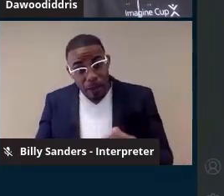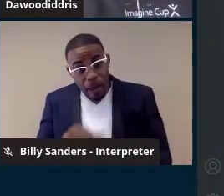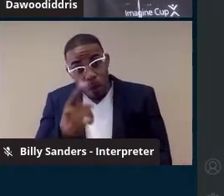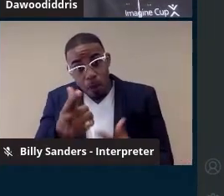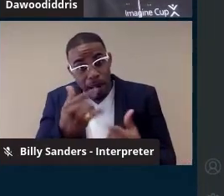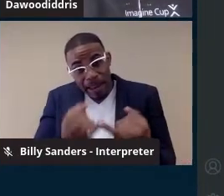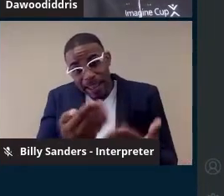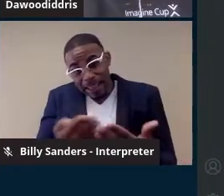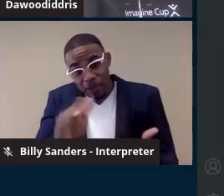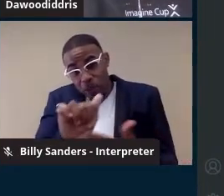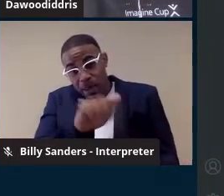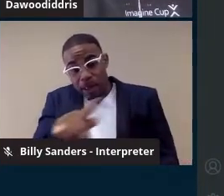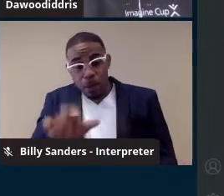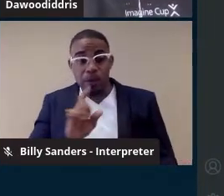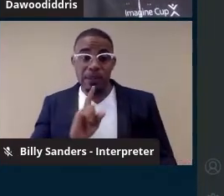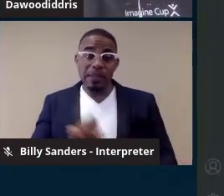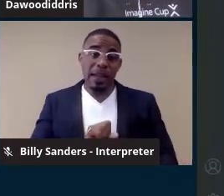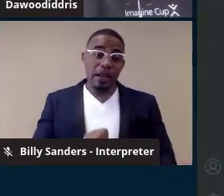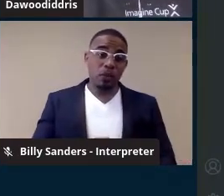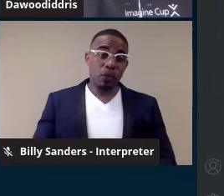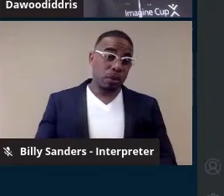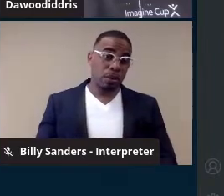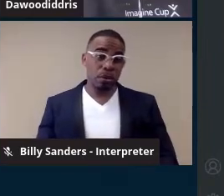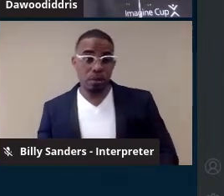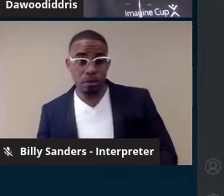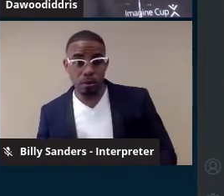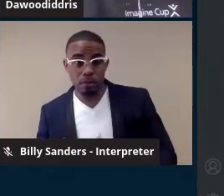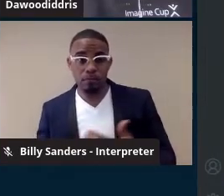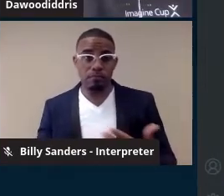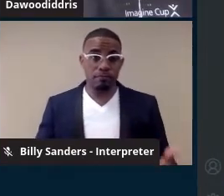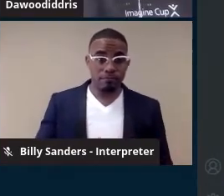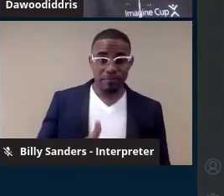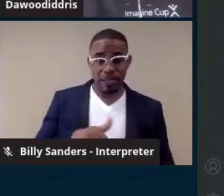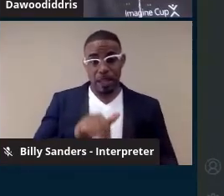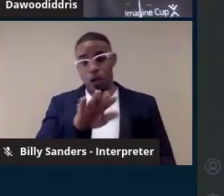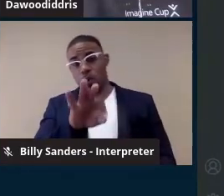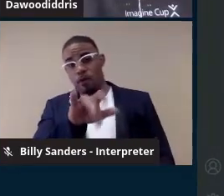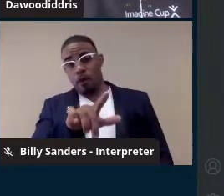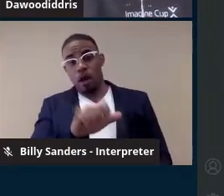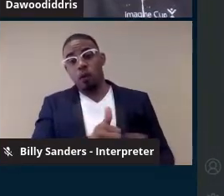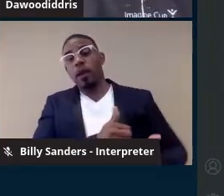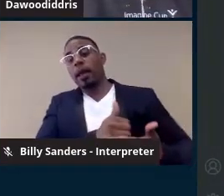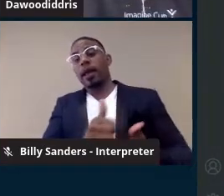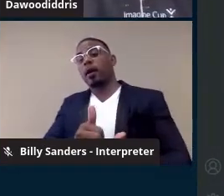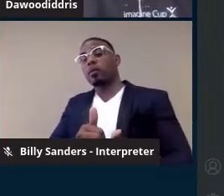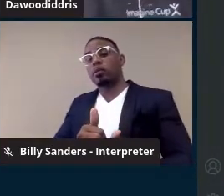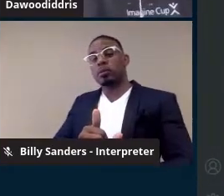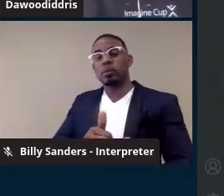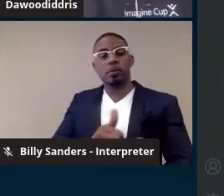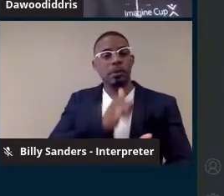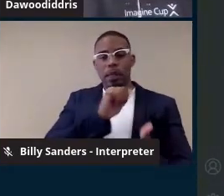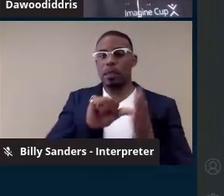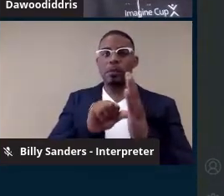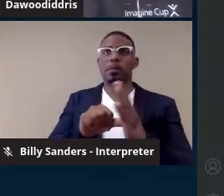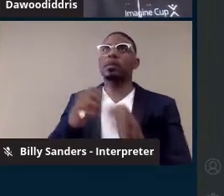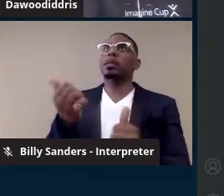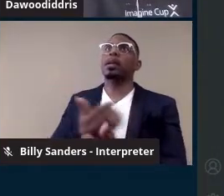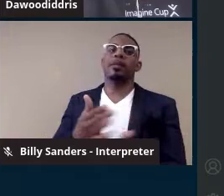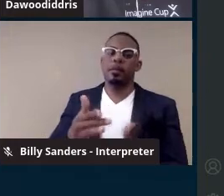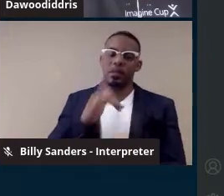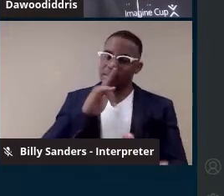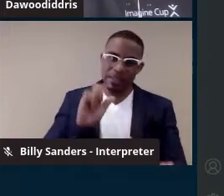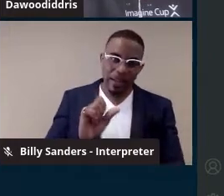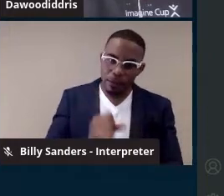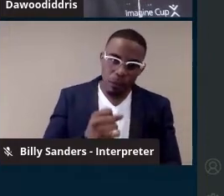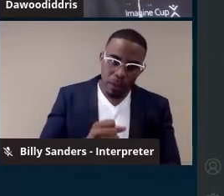thing to your application, which is actually a gitignore file to help you not to push everything, you just have to